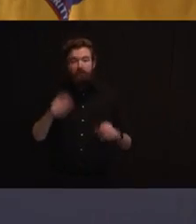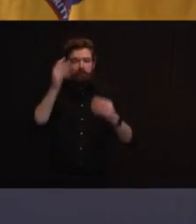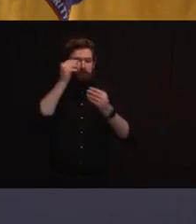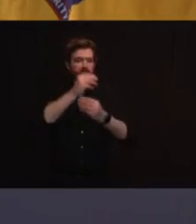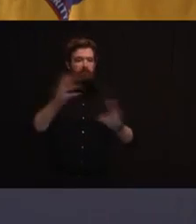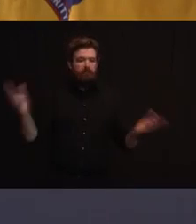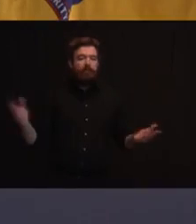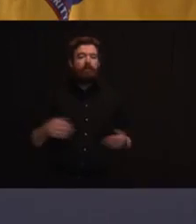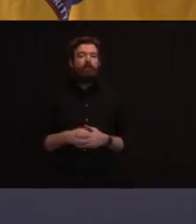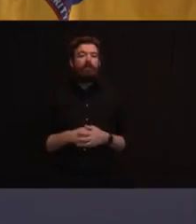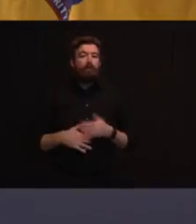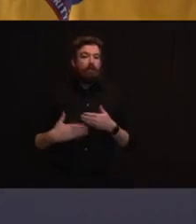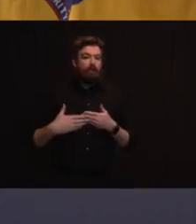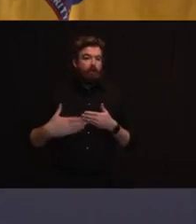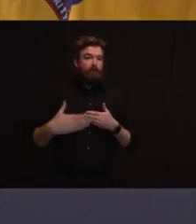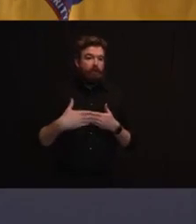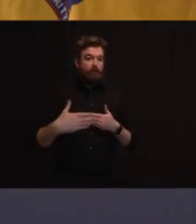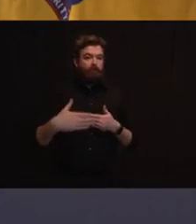good advice to lay low.